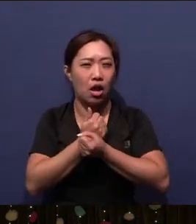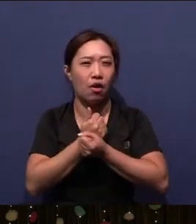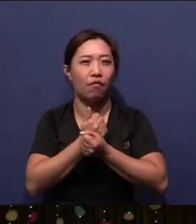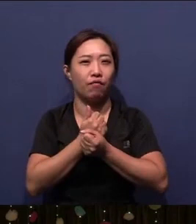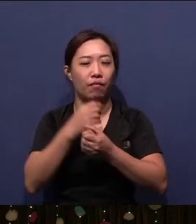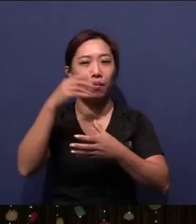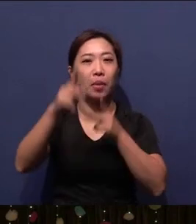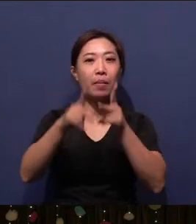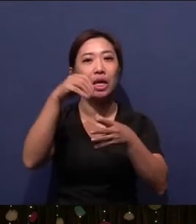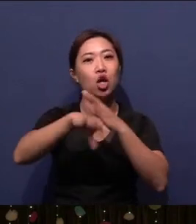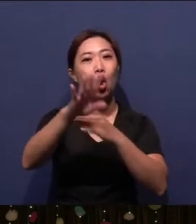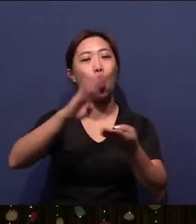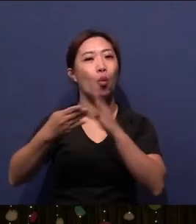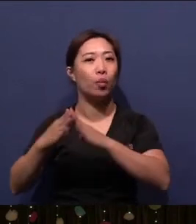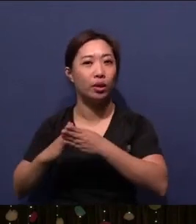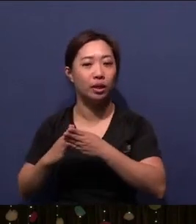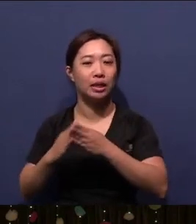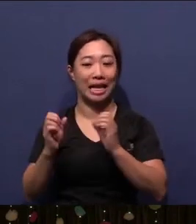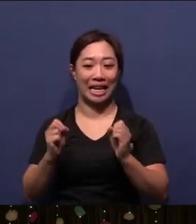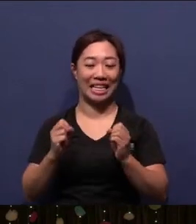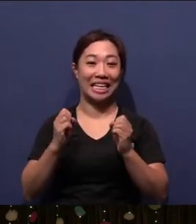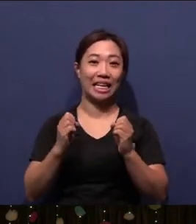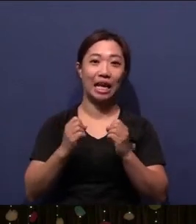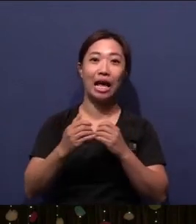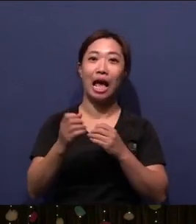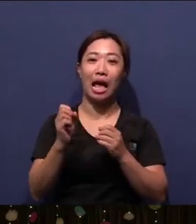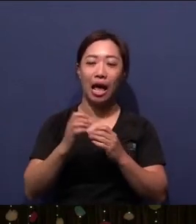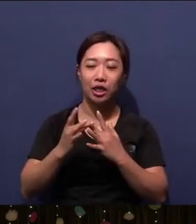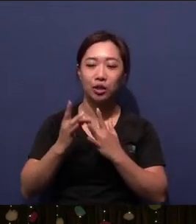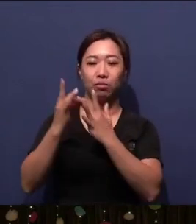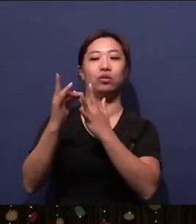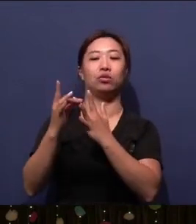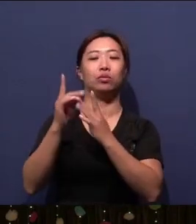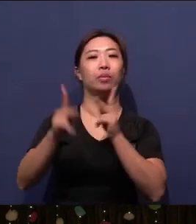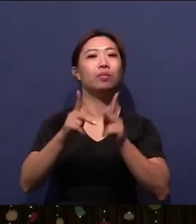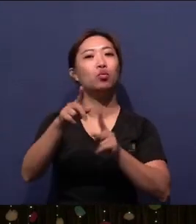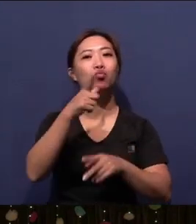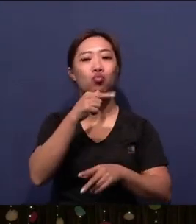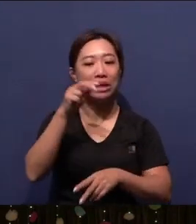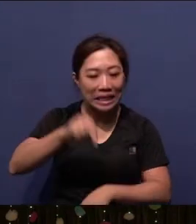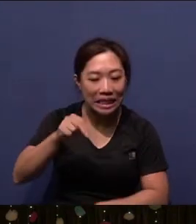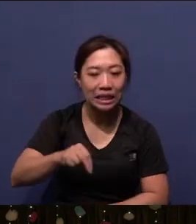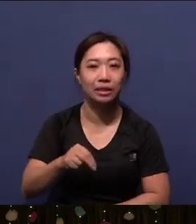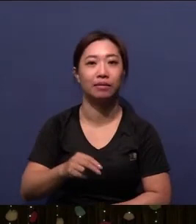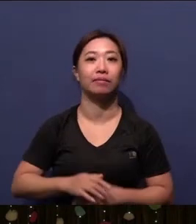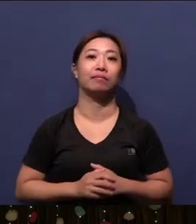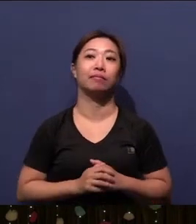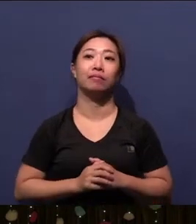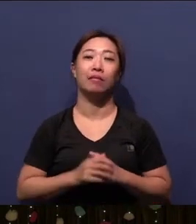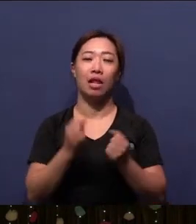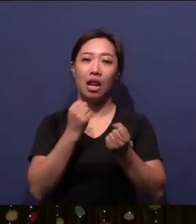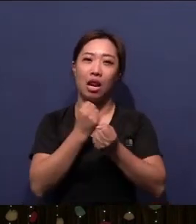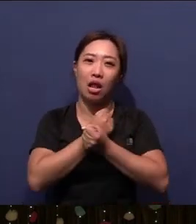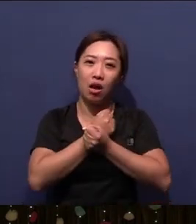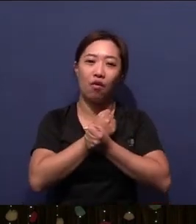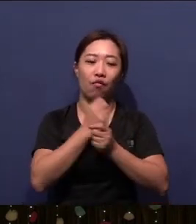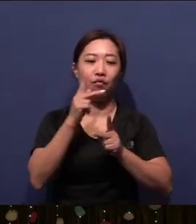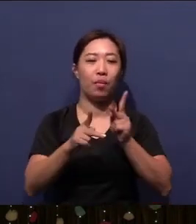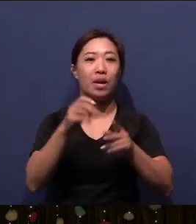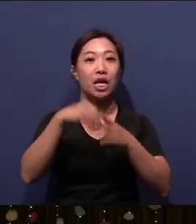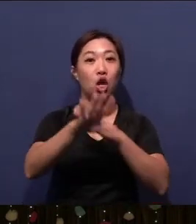community, especially those in need. To love all those in our